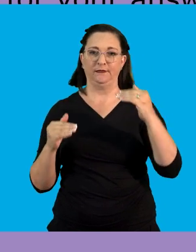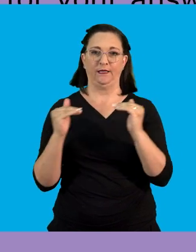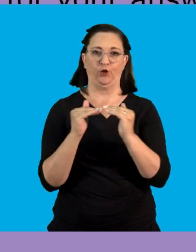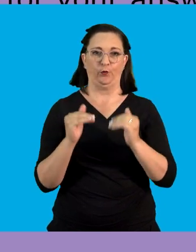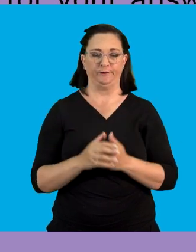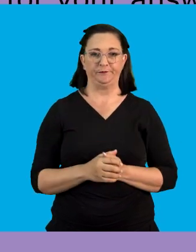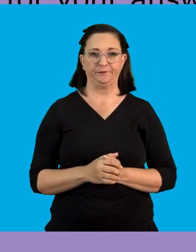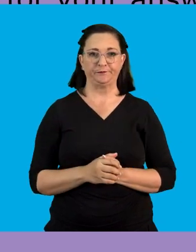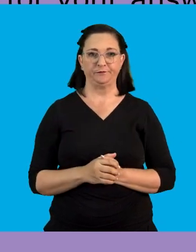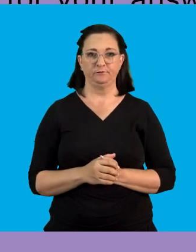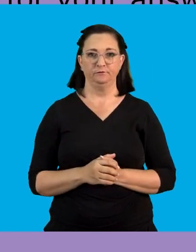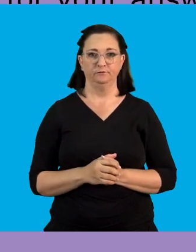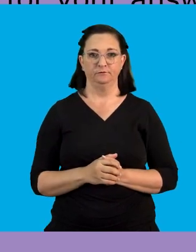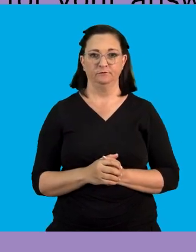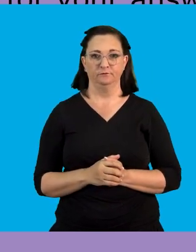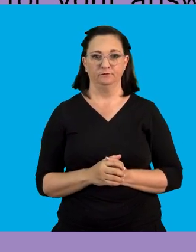because